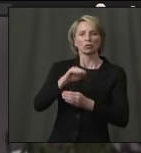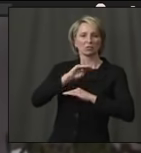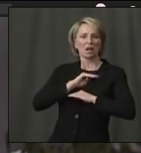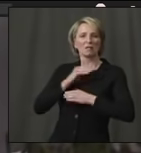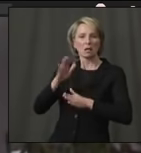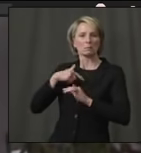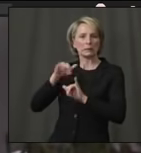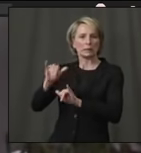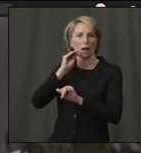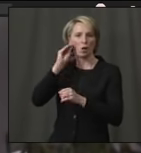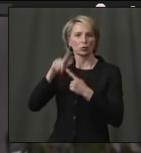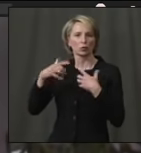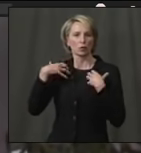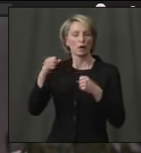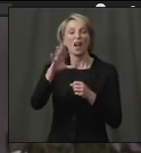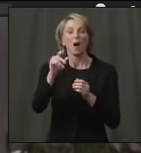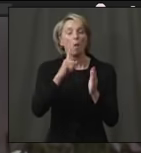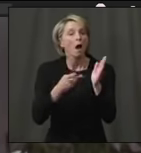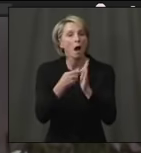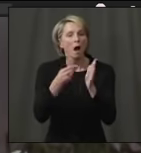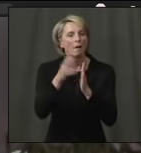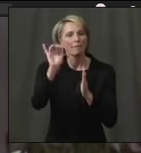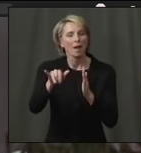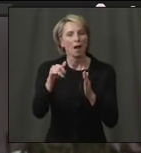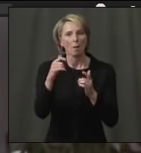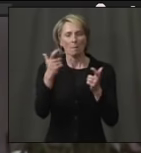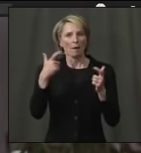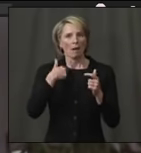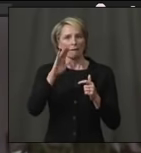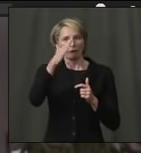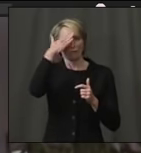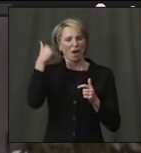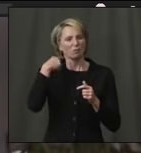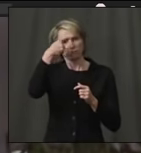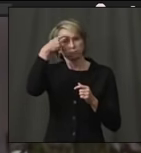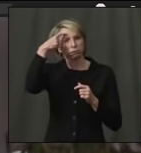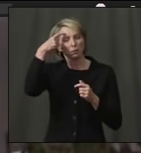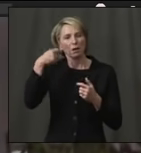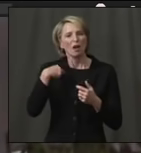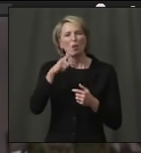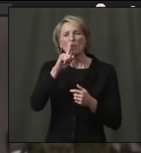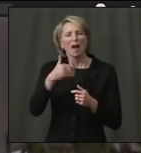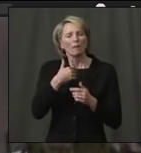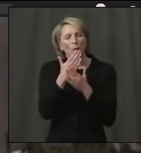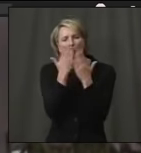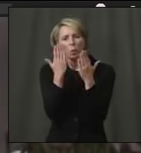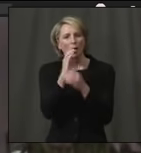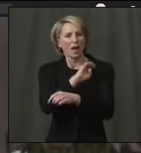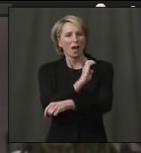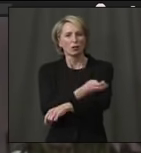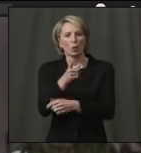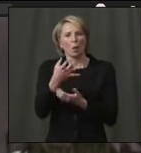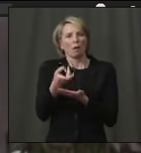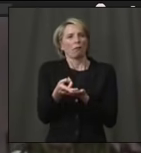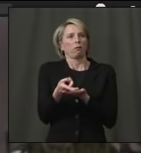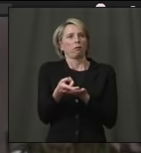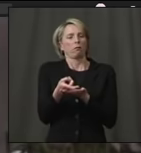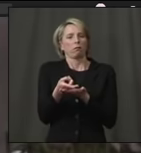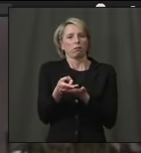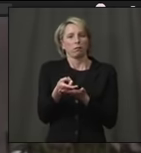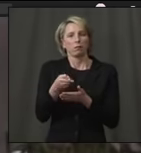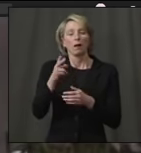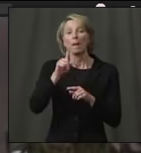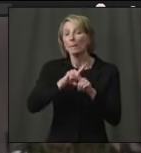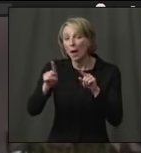biggest thing, is you don't want to get out of bed. You're exhausted. Your energy is zero. You don't want to move. and to get up and walk around, which